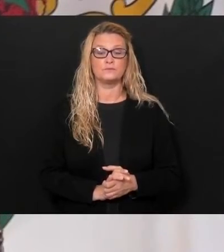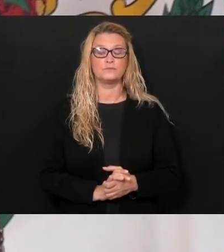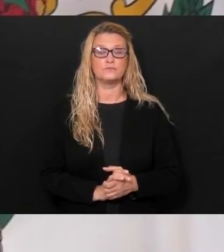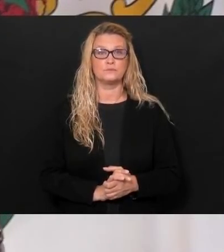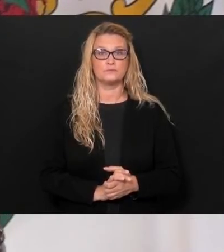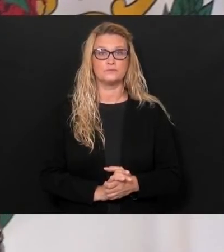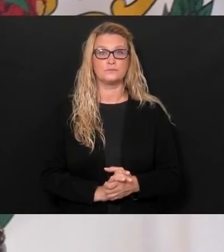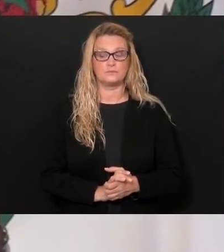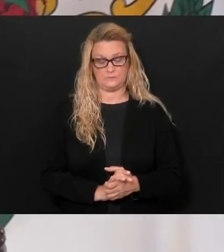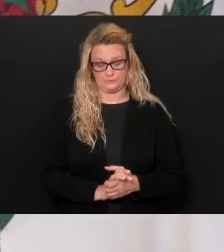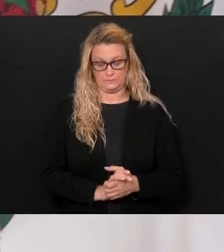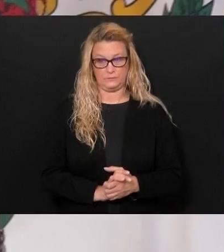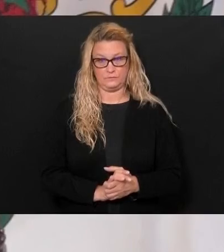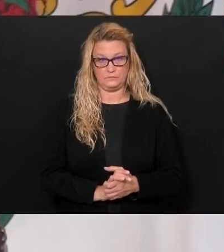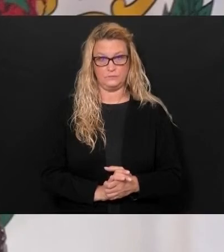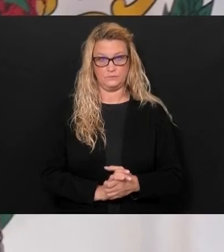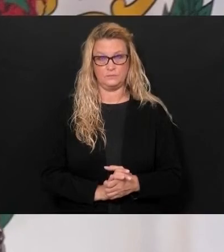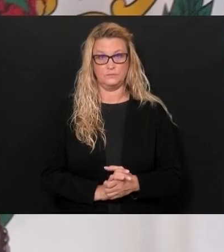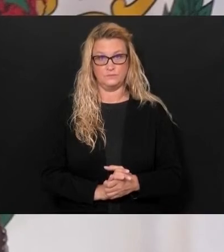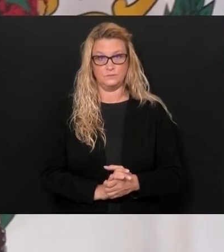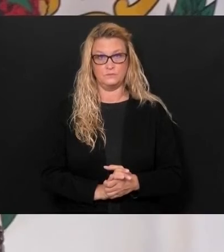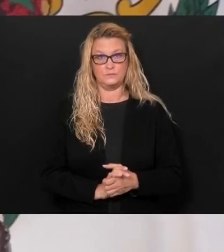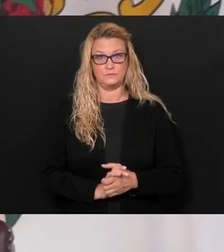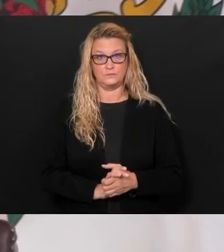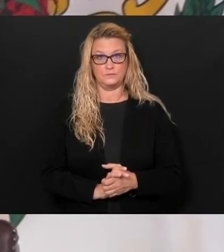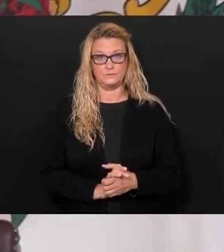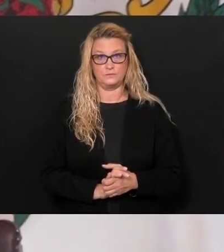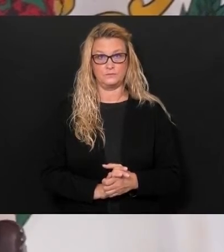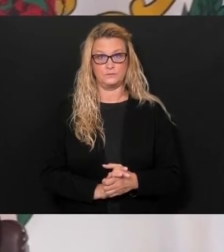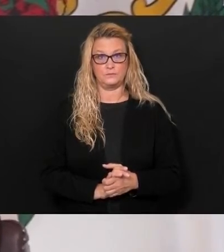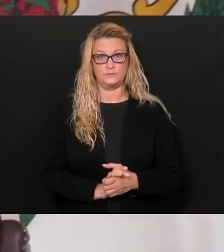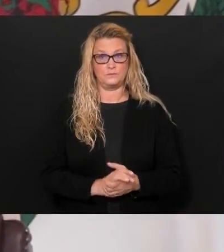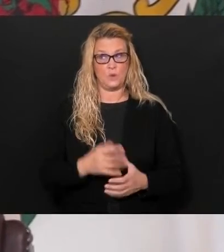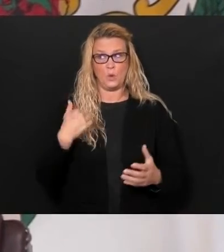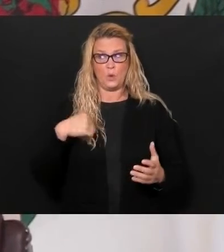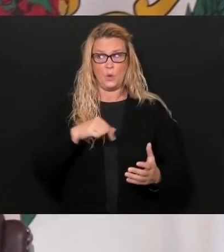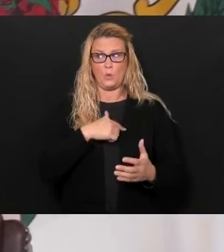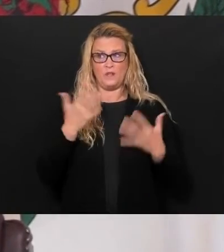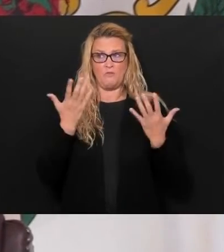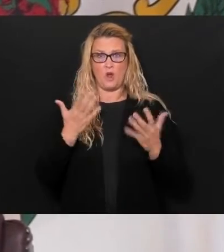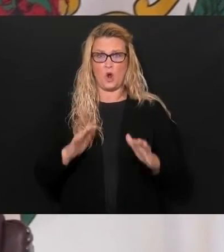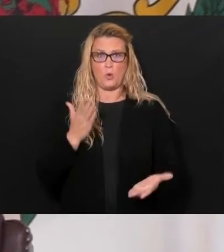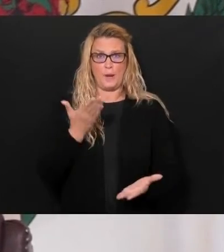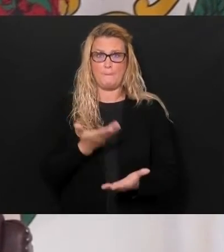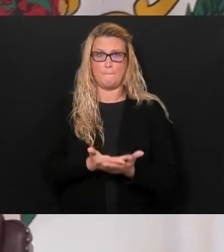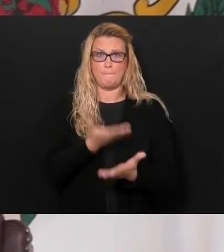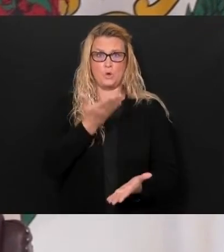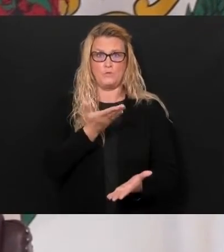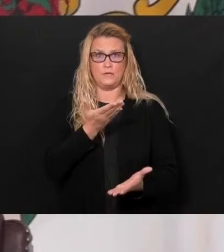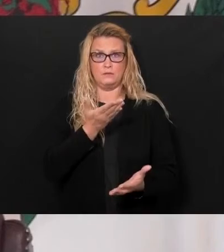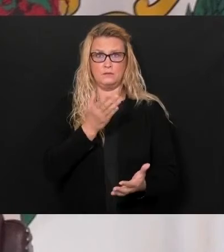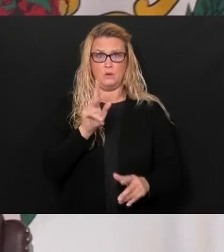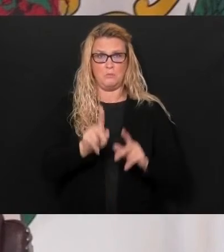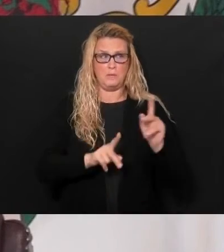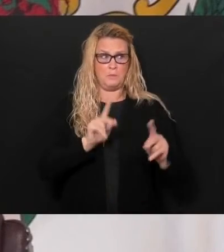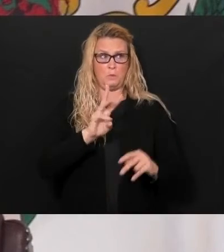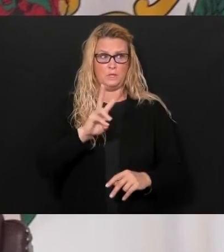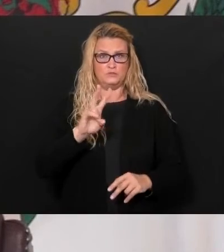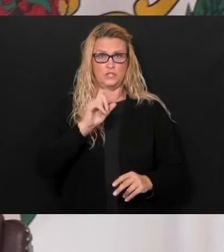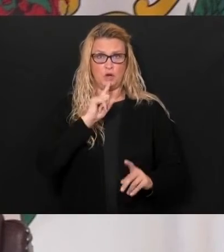we're proving to ourselves that we know how to die. You know, I